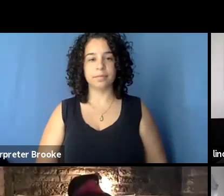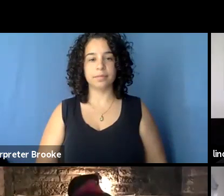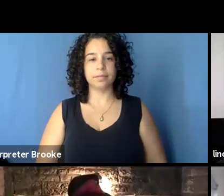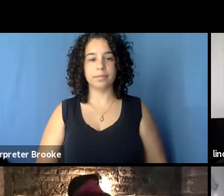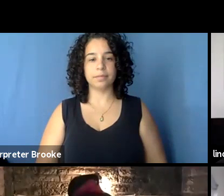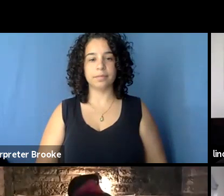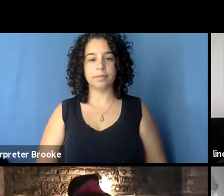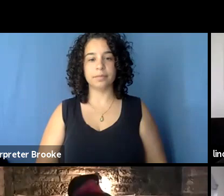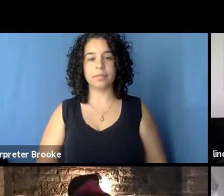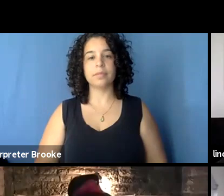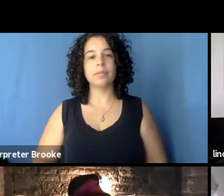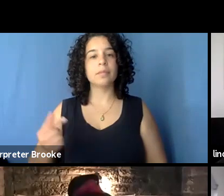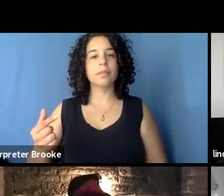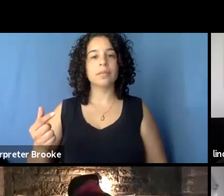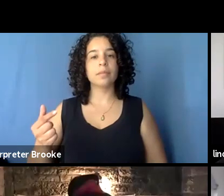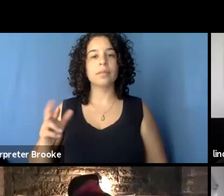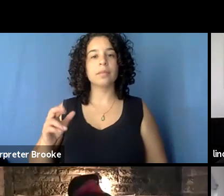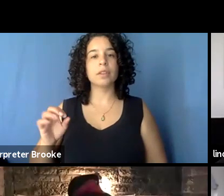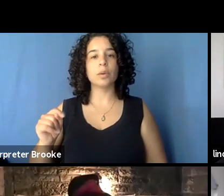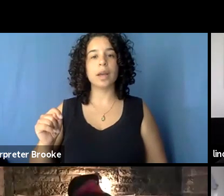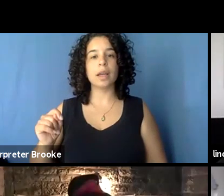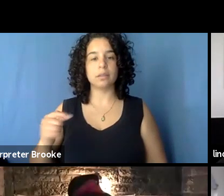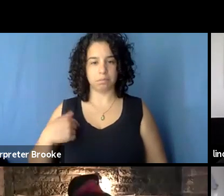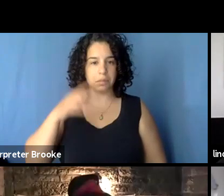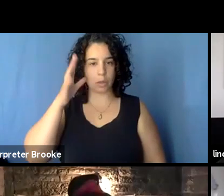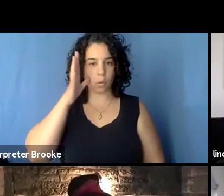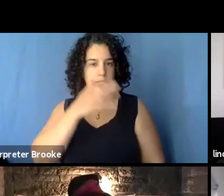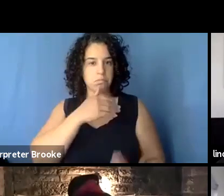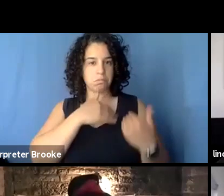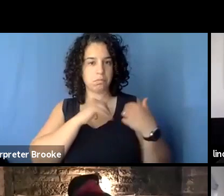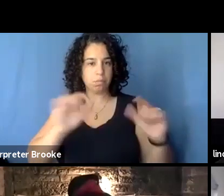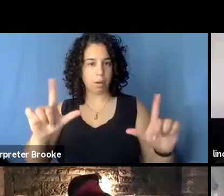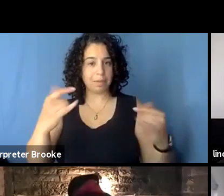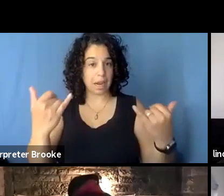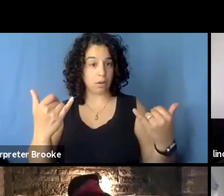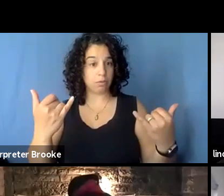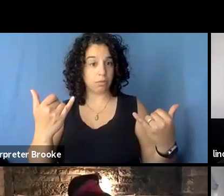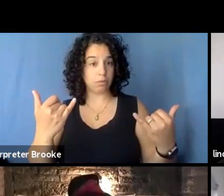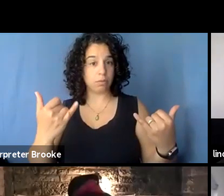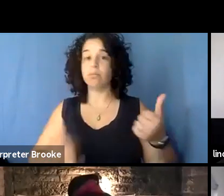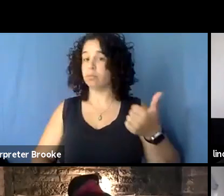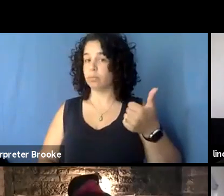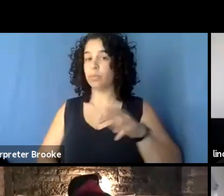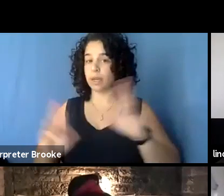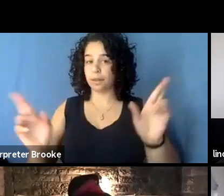I will pull up the slide right now. Is that?